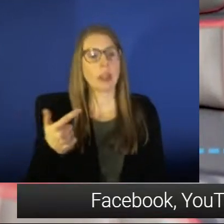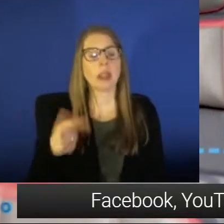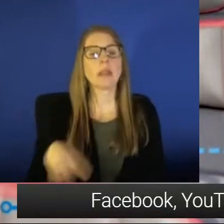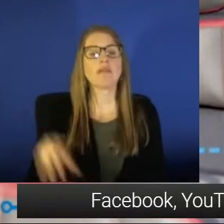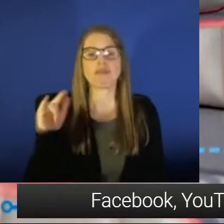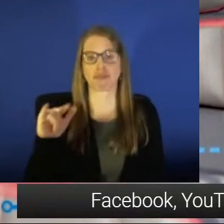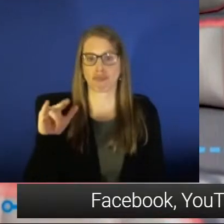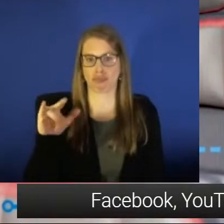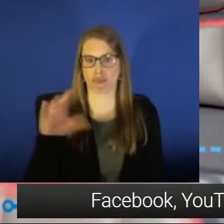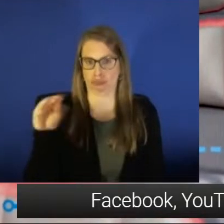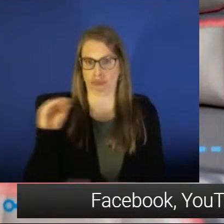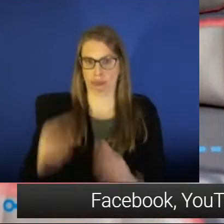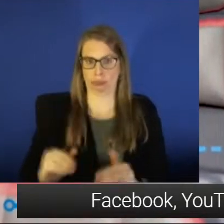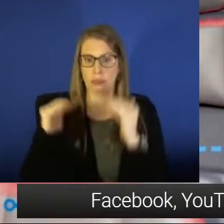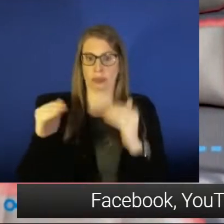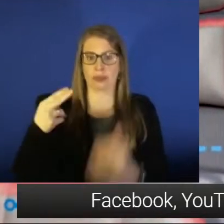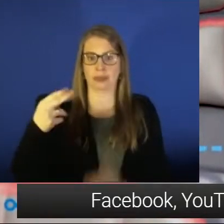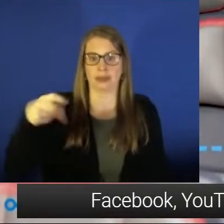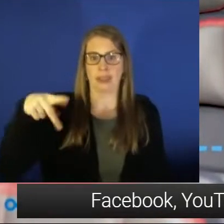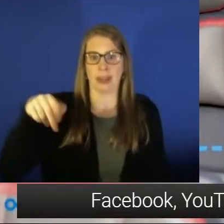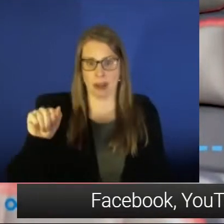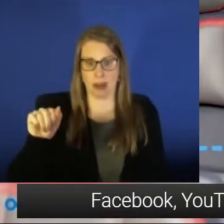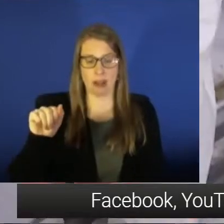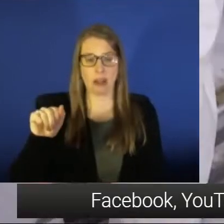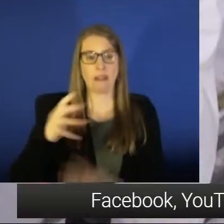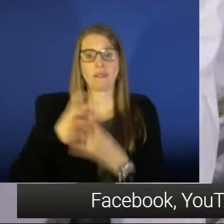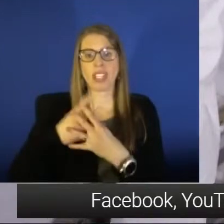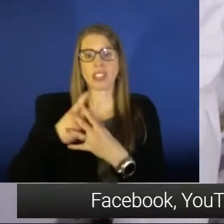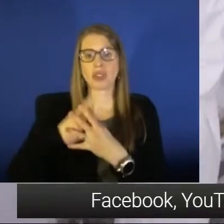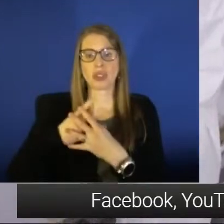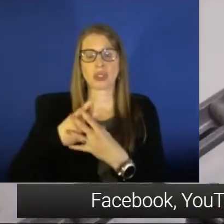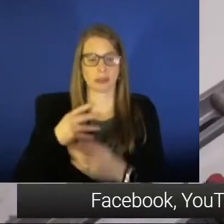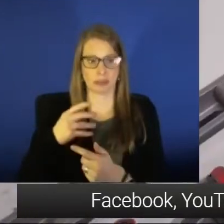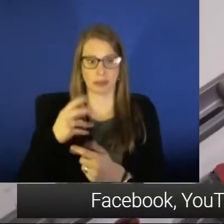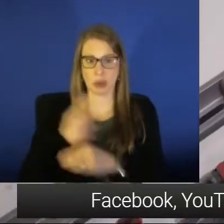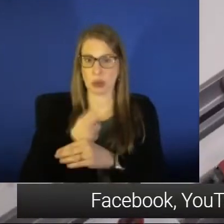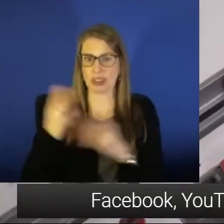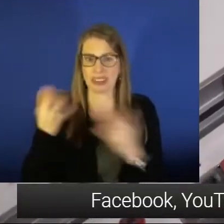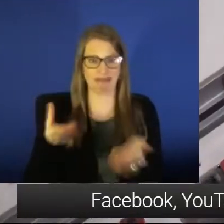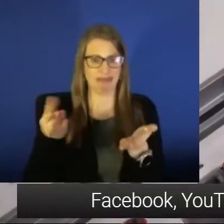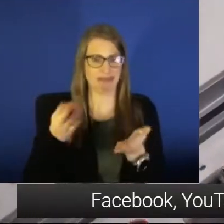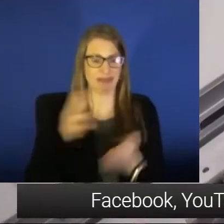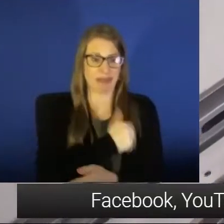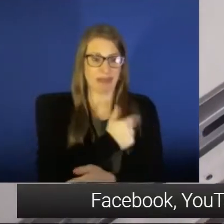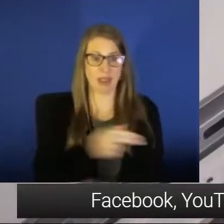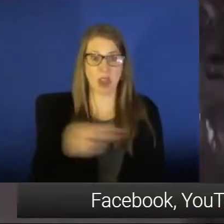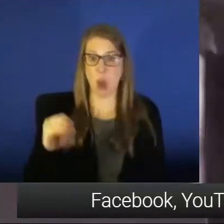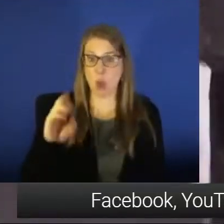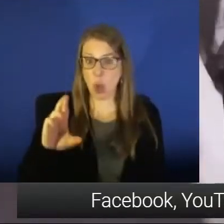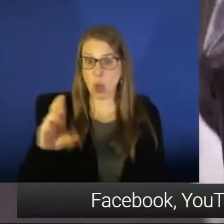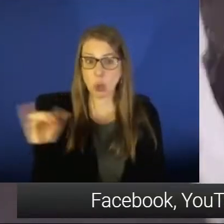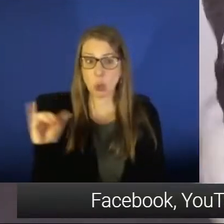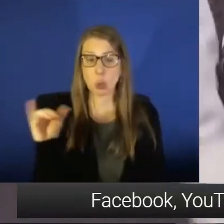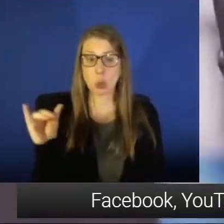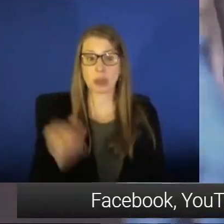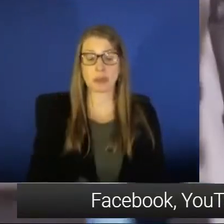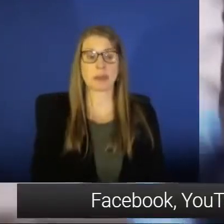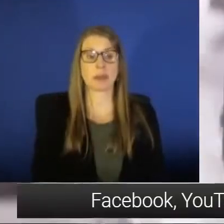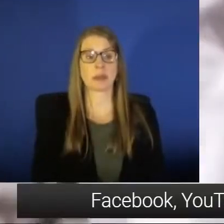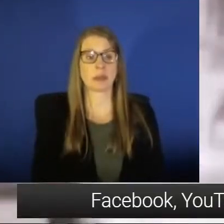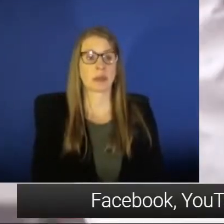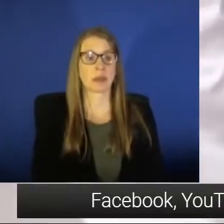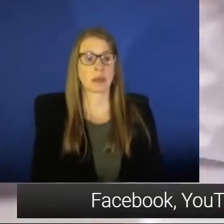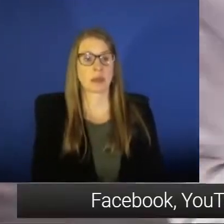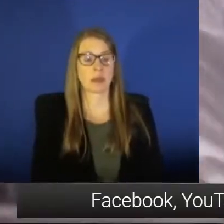filters, again, those are used throughout the hospital, probably used in the ORs, and other to the best